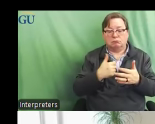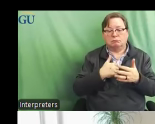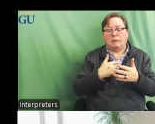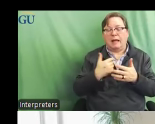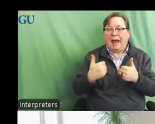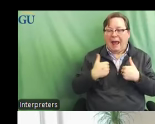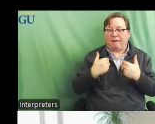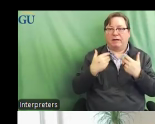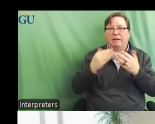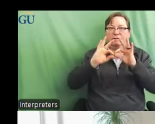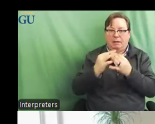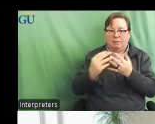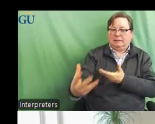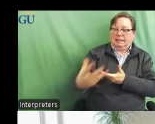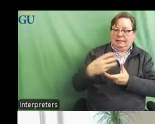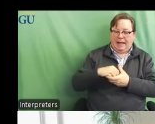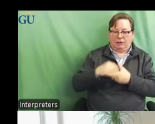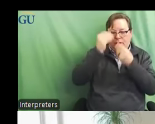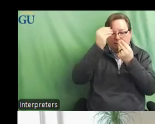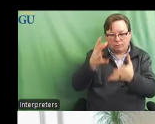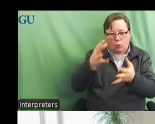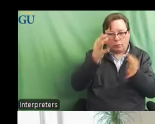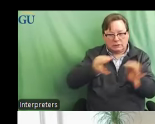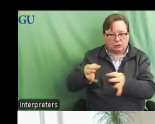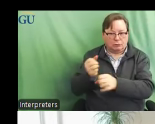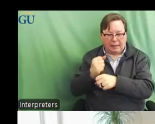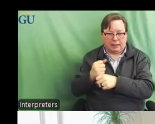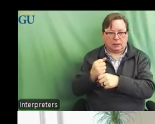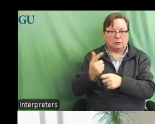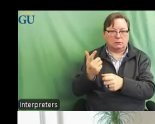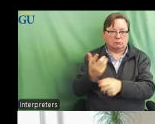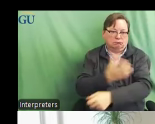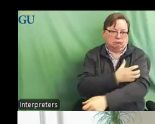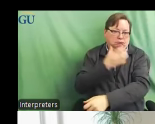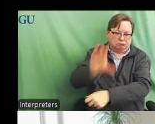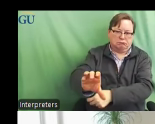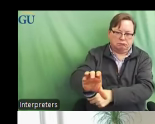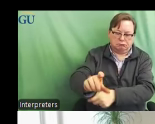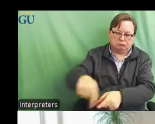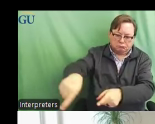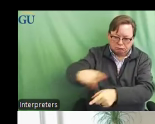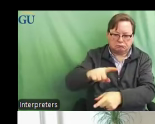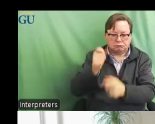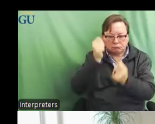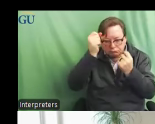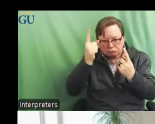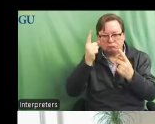informed decision-making empowers them to take on that role and become invested in their